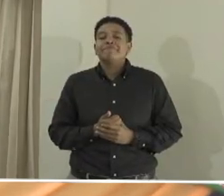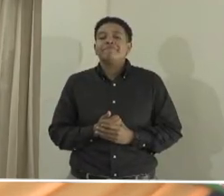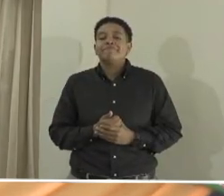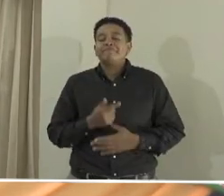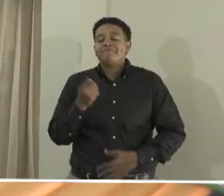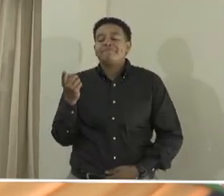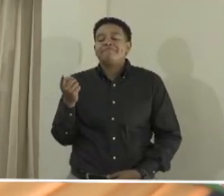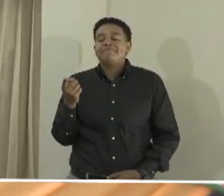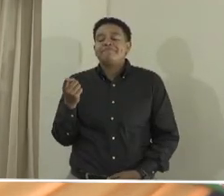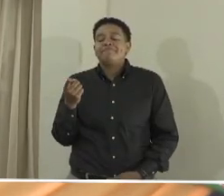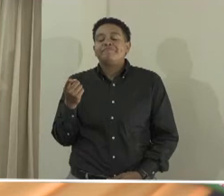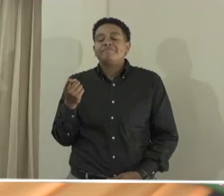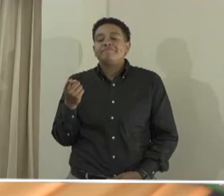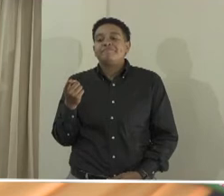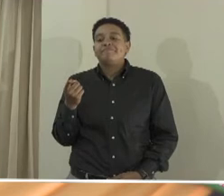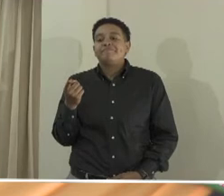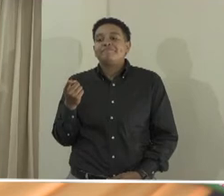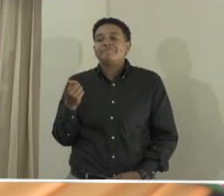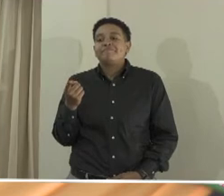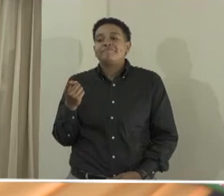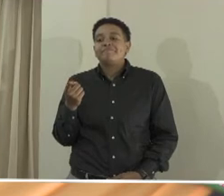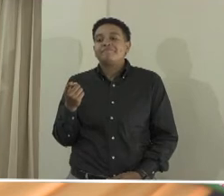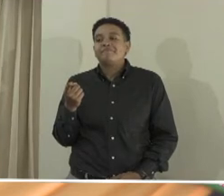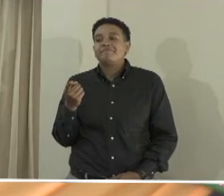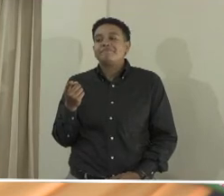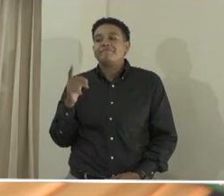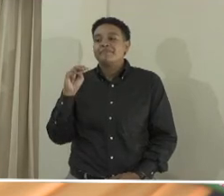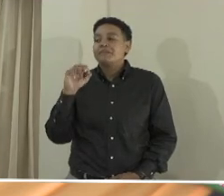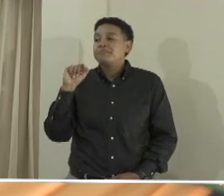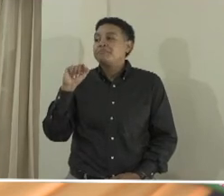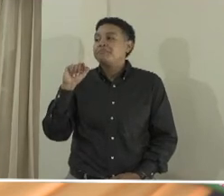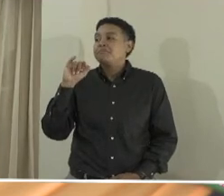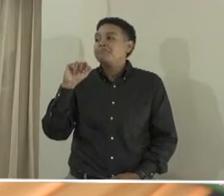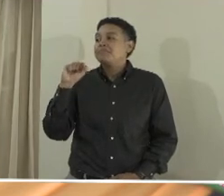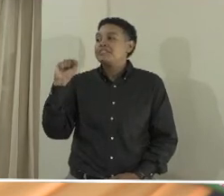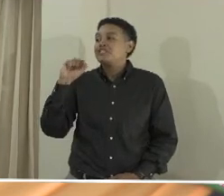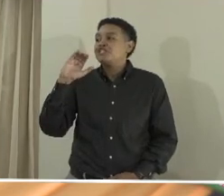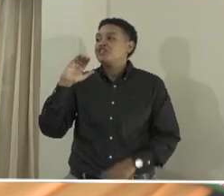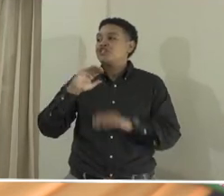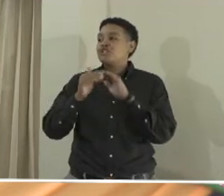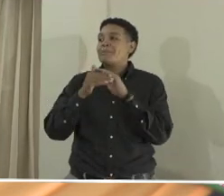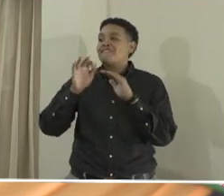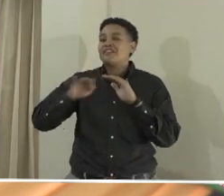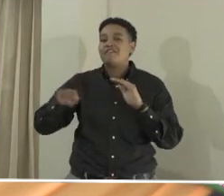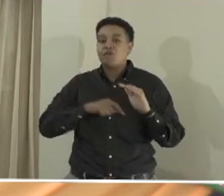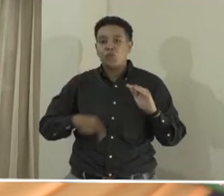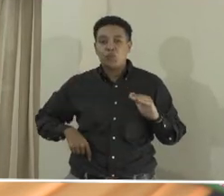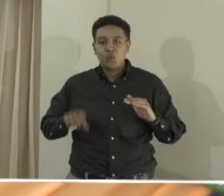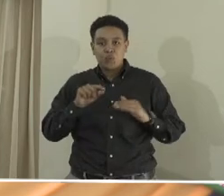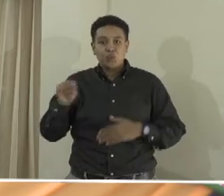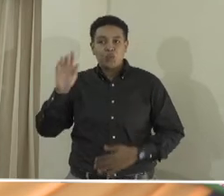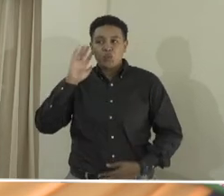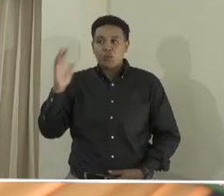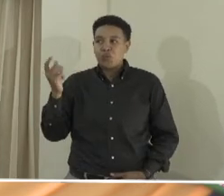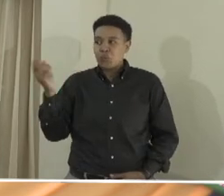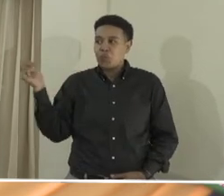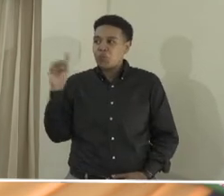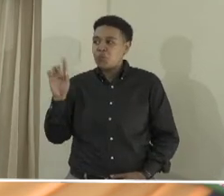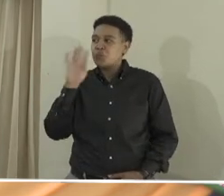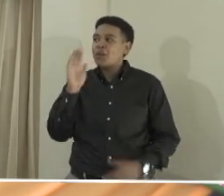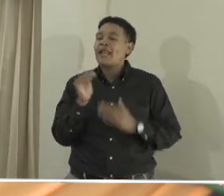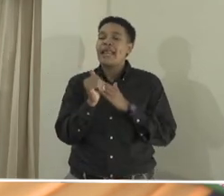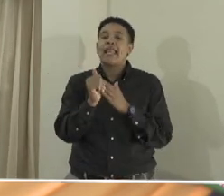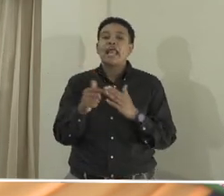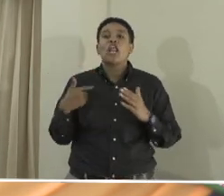be done by Miss Jamaica Festival Queen 2020, and she's going to be leading